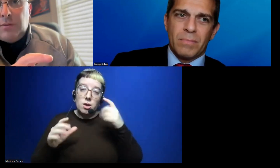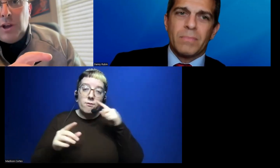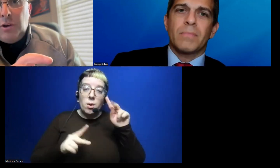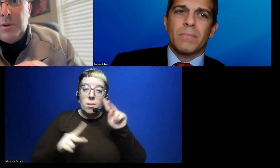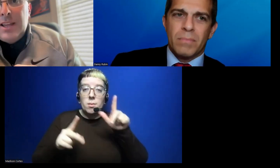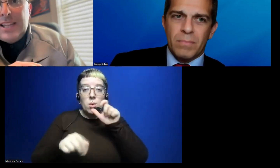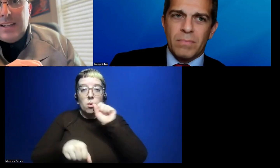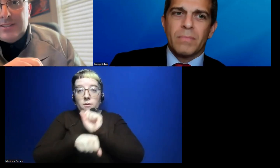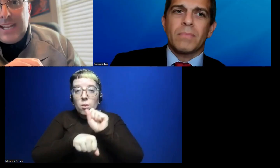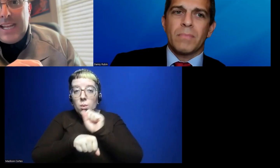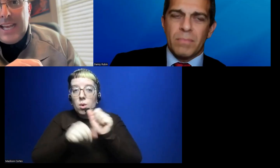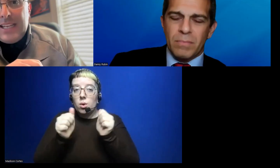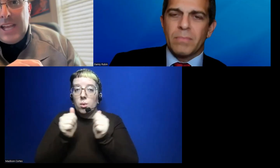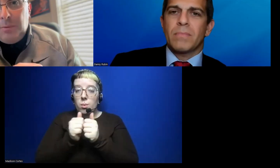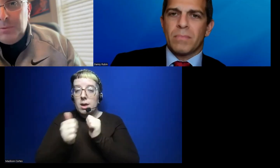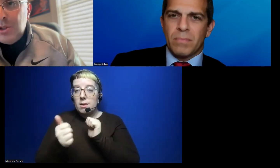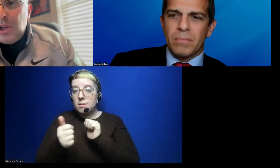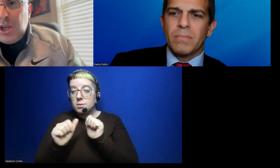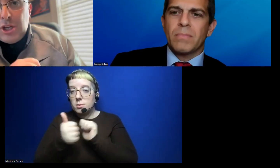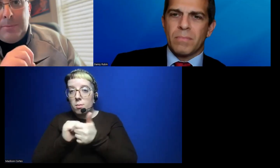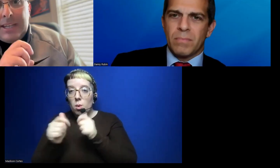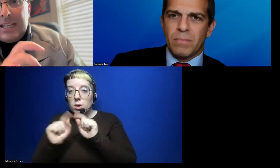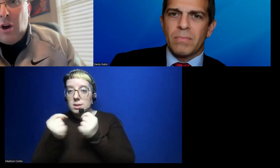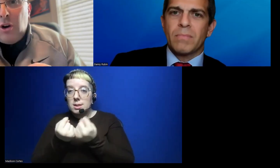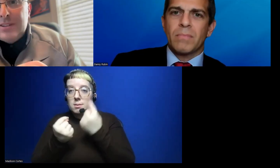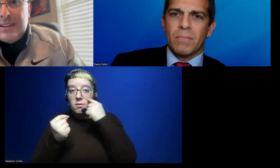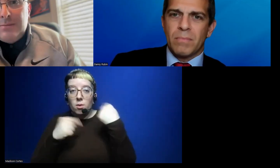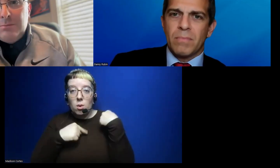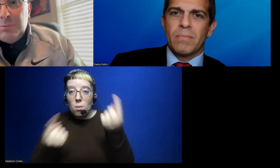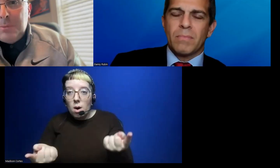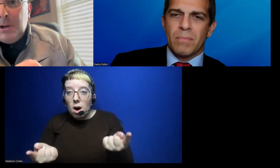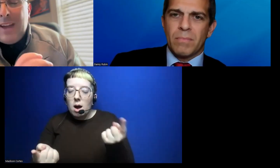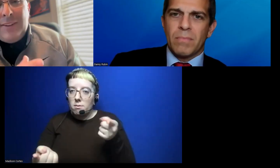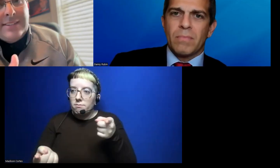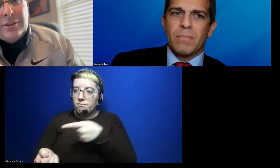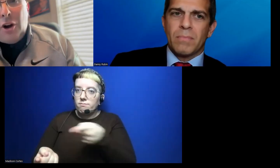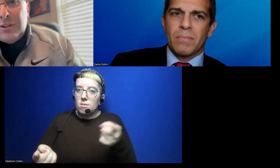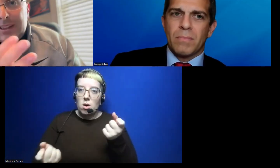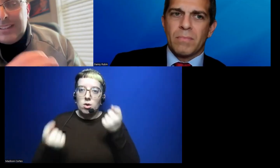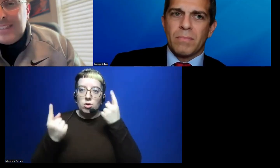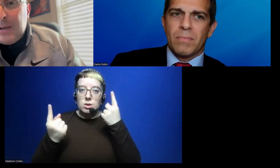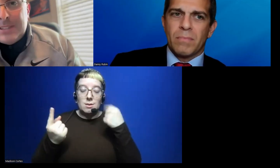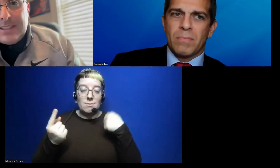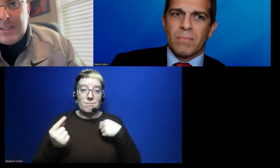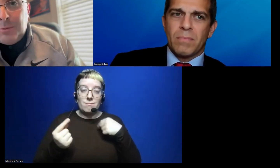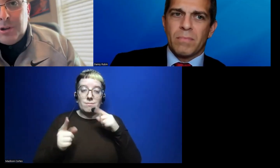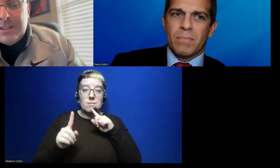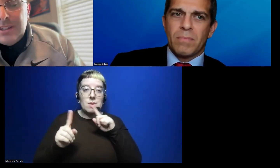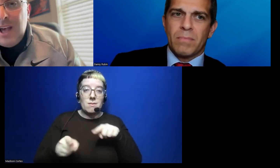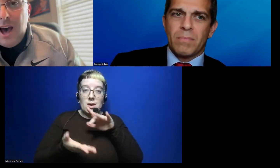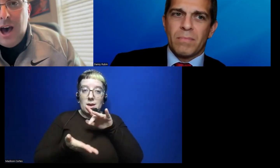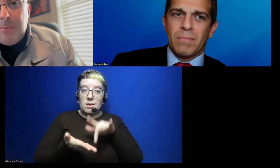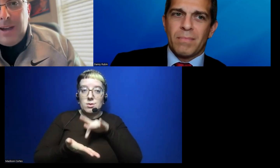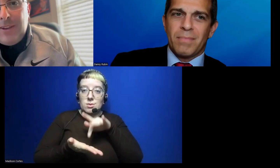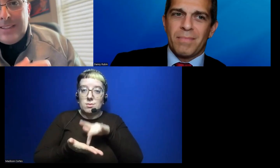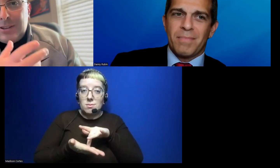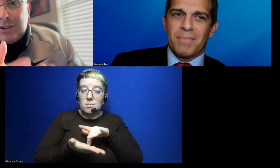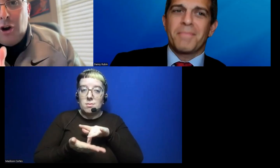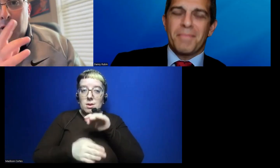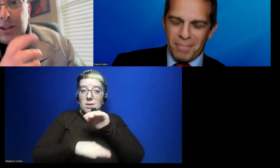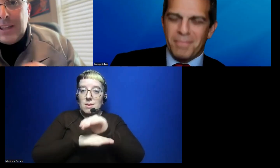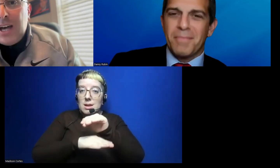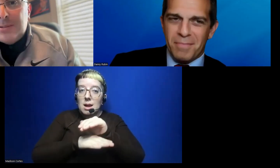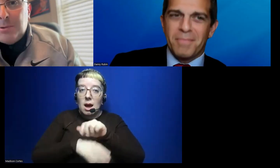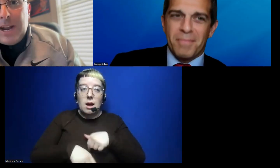understand the workflow. They understand that, you're going to be getting calls in the middle. I've answered calls on the teacups at Disney World. I've